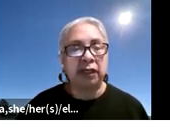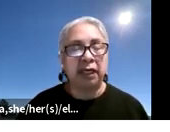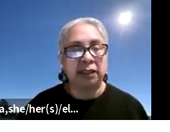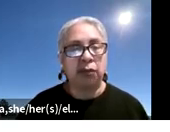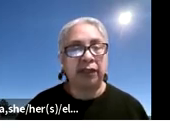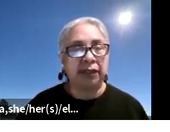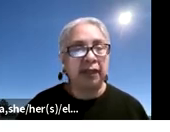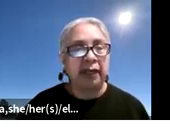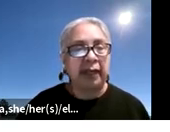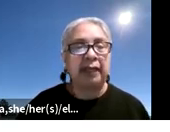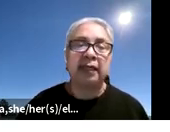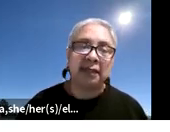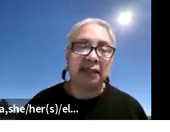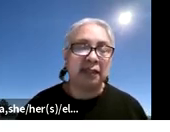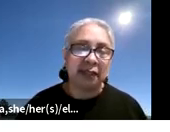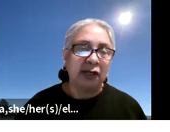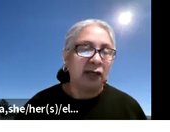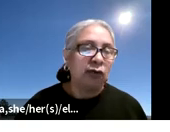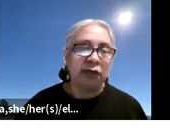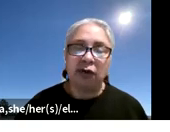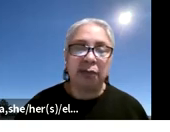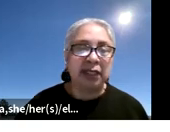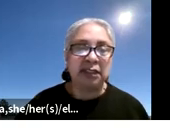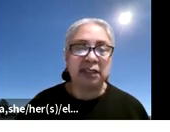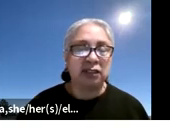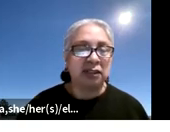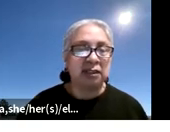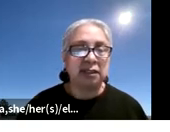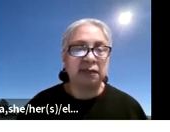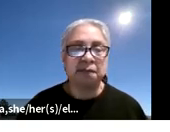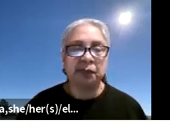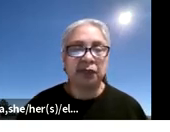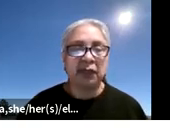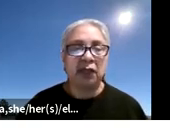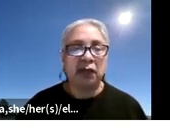sure they're connected with. And isn't, we don't make decisions,